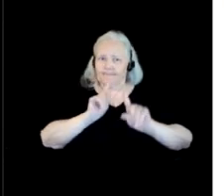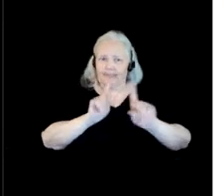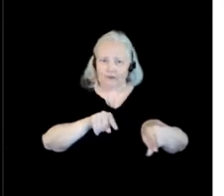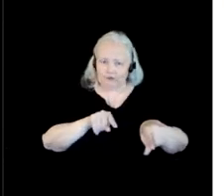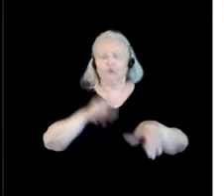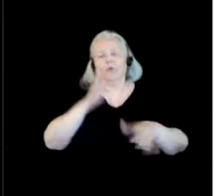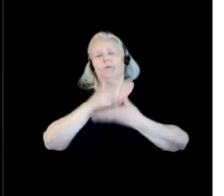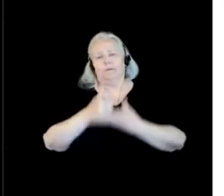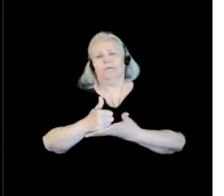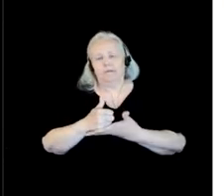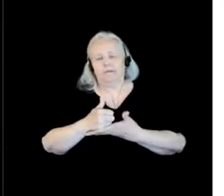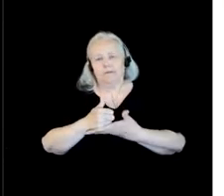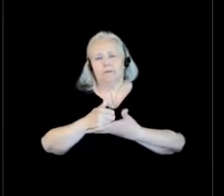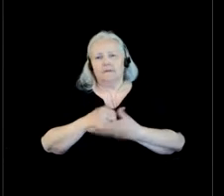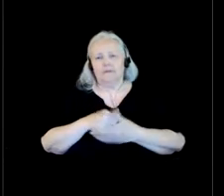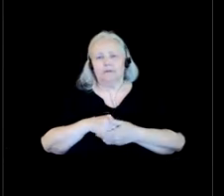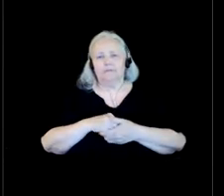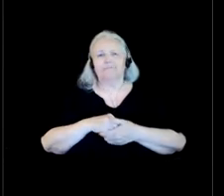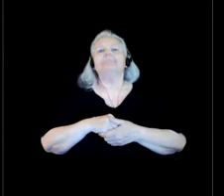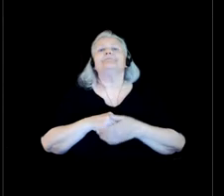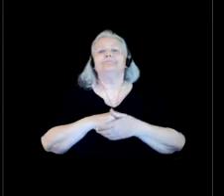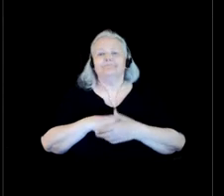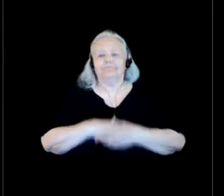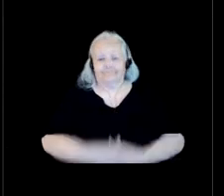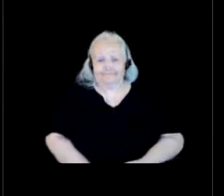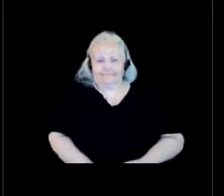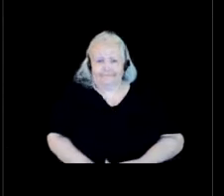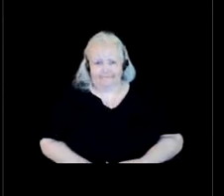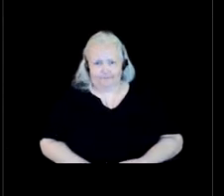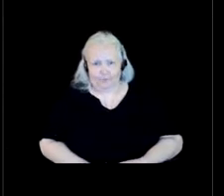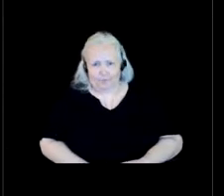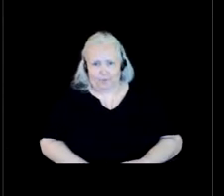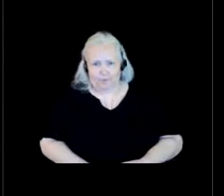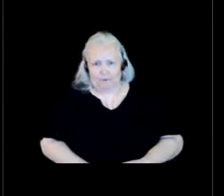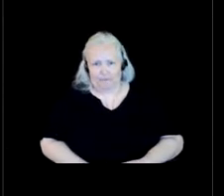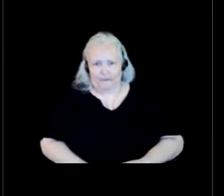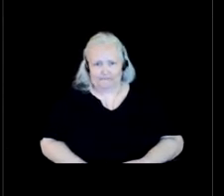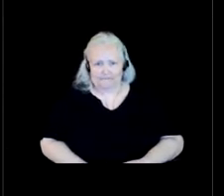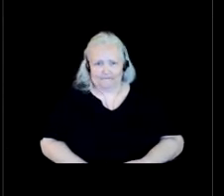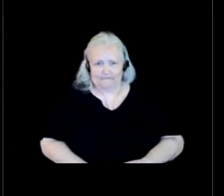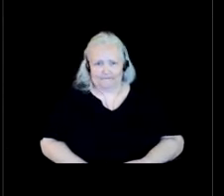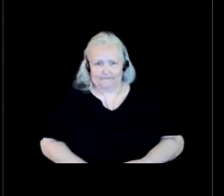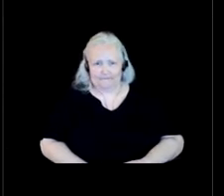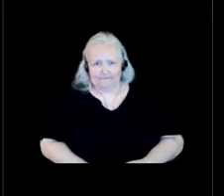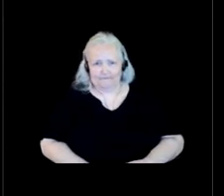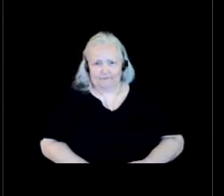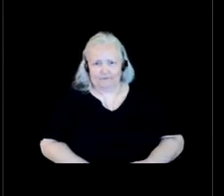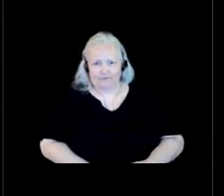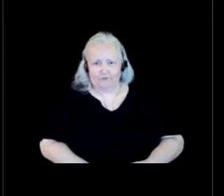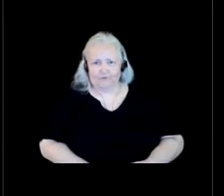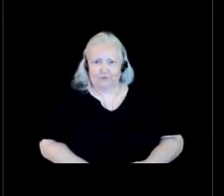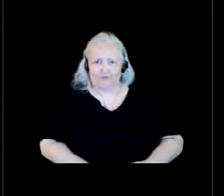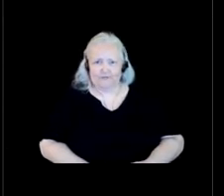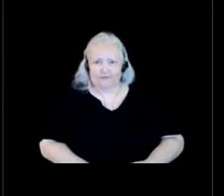great. And it should be launching now. Okay.